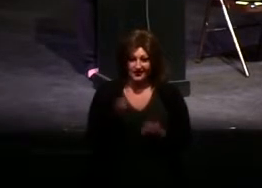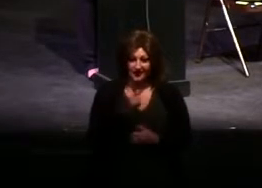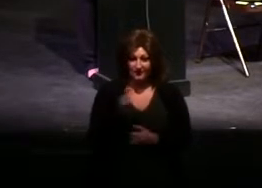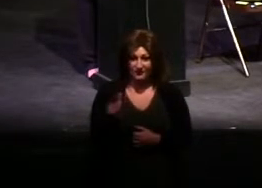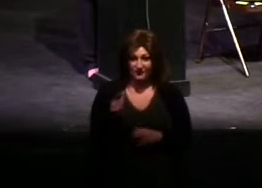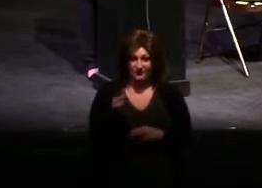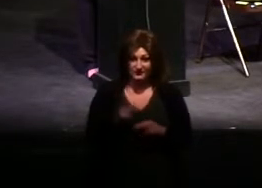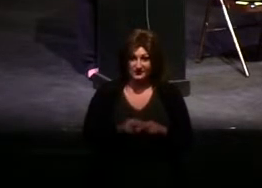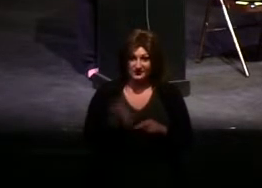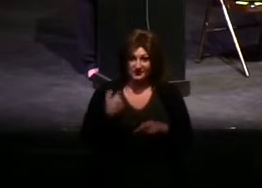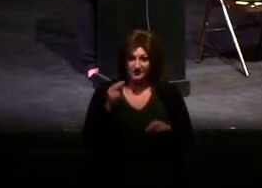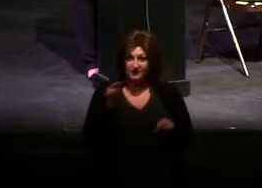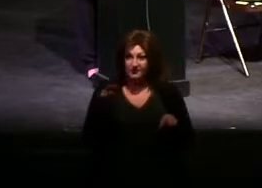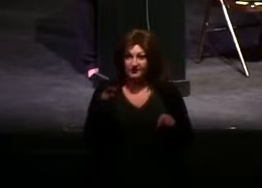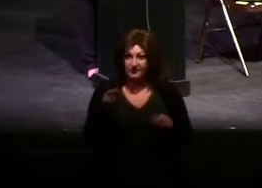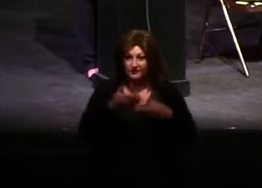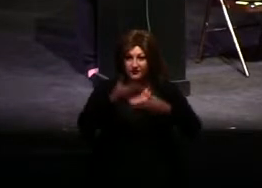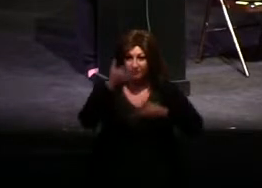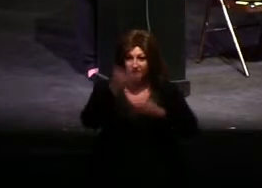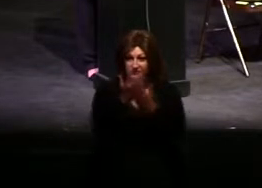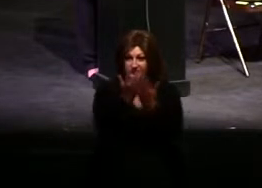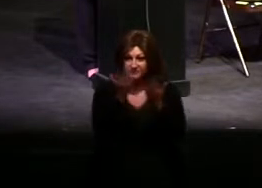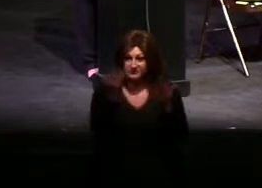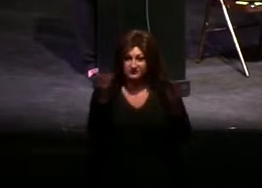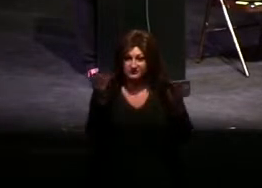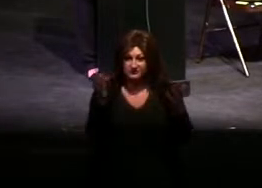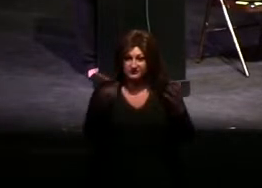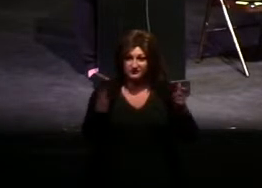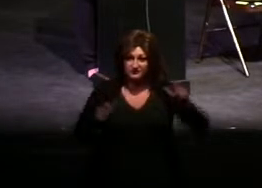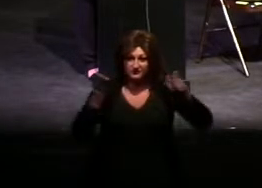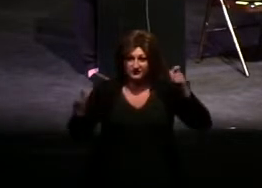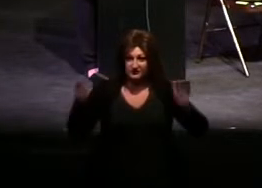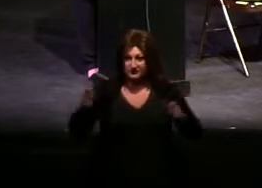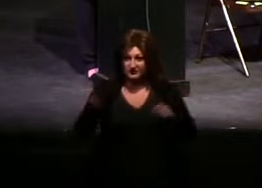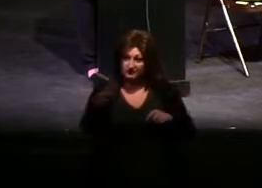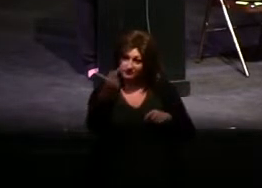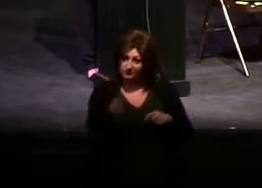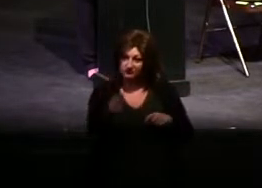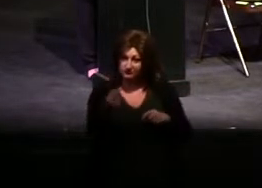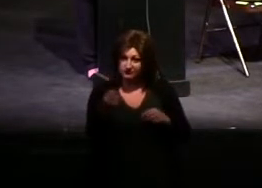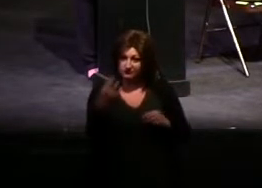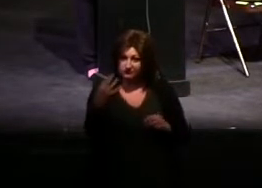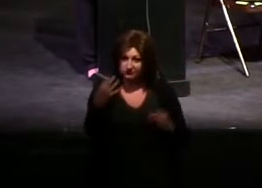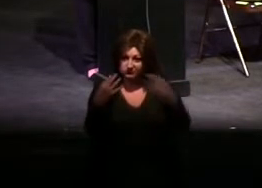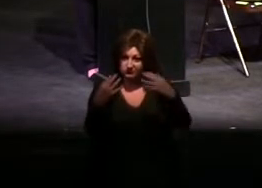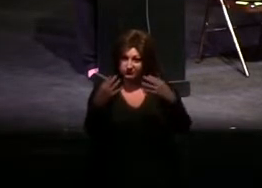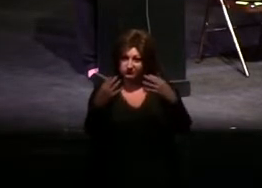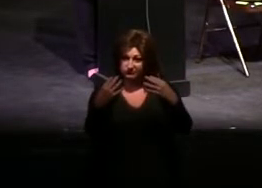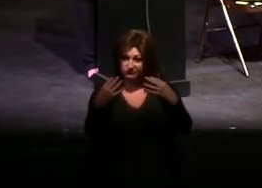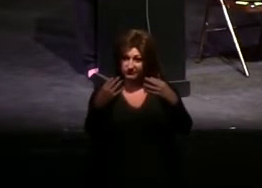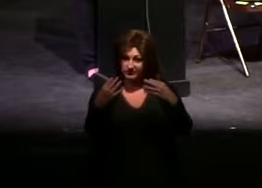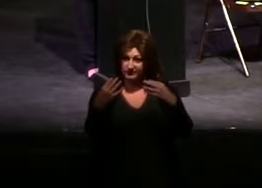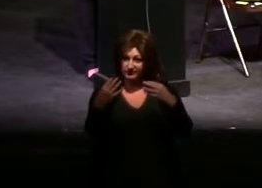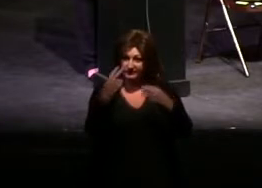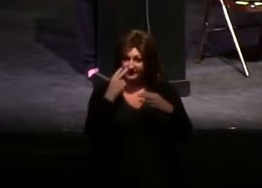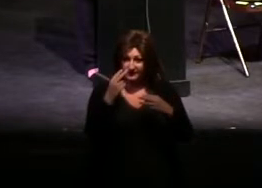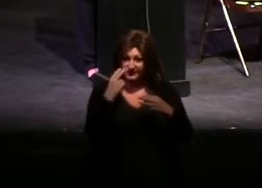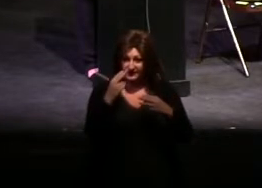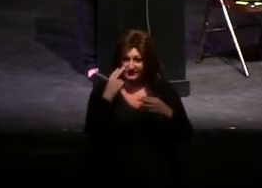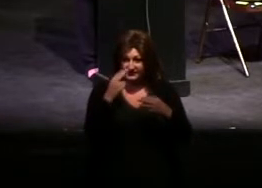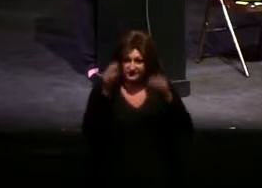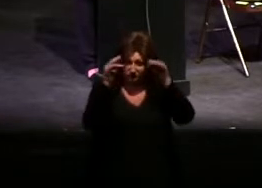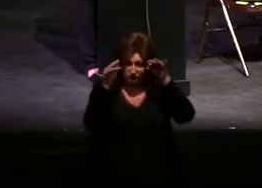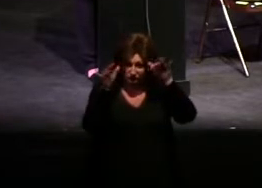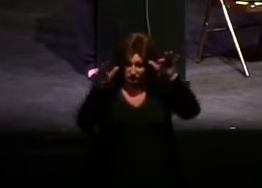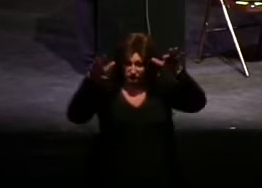and sitting up and staring out the windshield at the giant in the headlights. Its head with its heavy brandishing crown of antlers